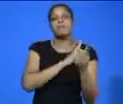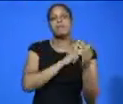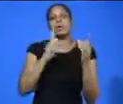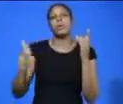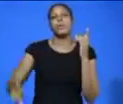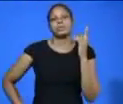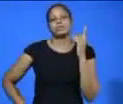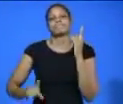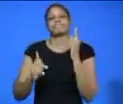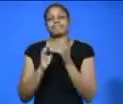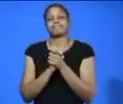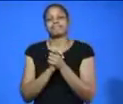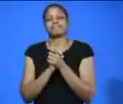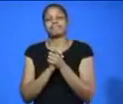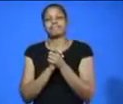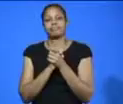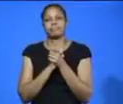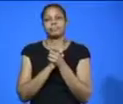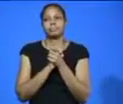And so,